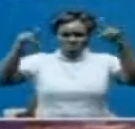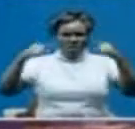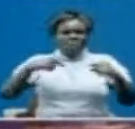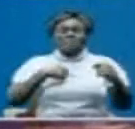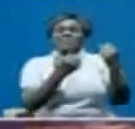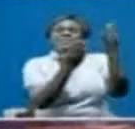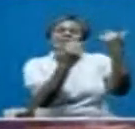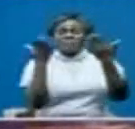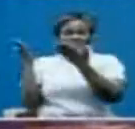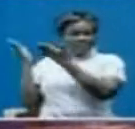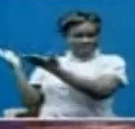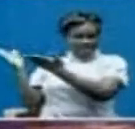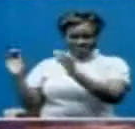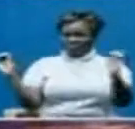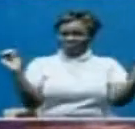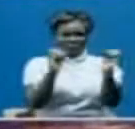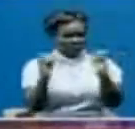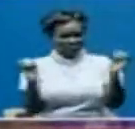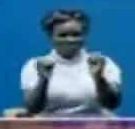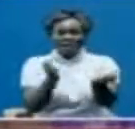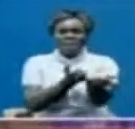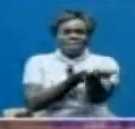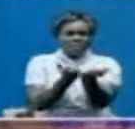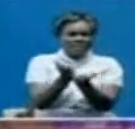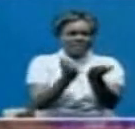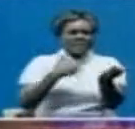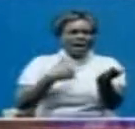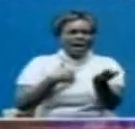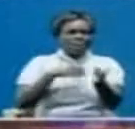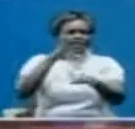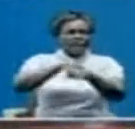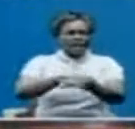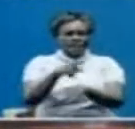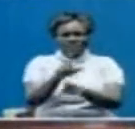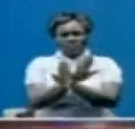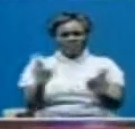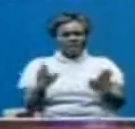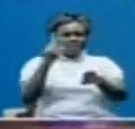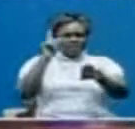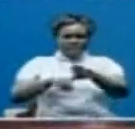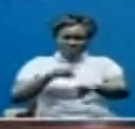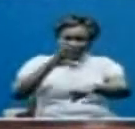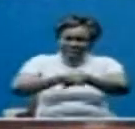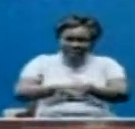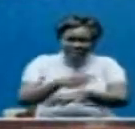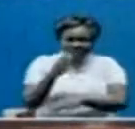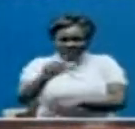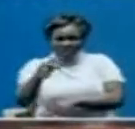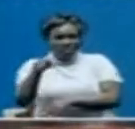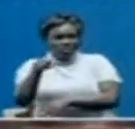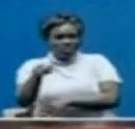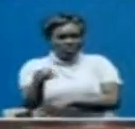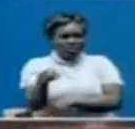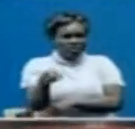not expecting this. In fact, my business was to get this one here. Yeah. And when we received this one, we closed our